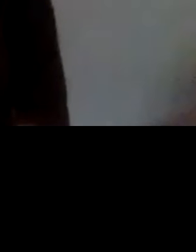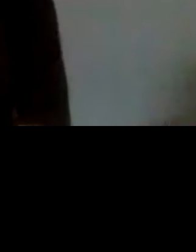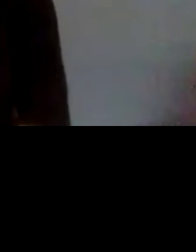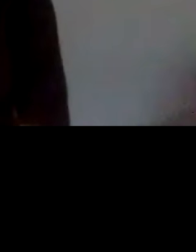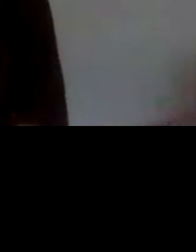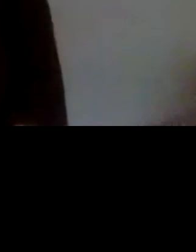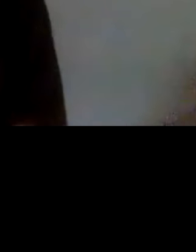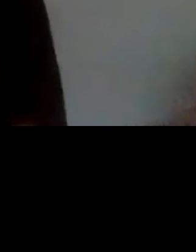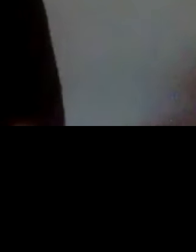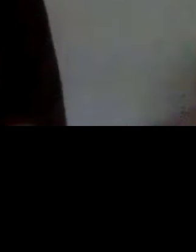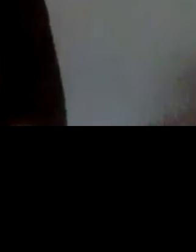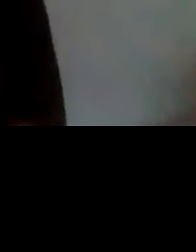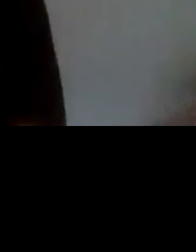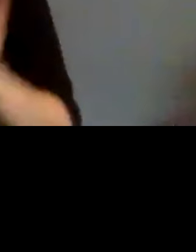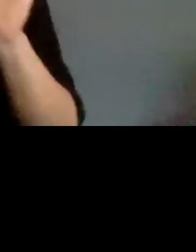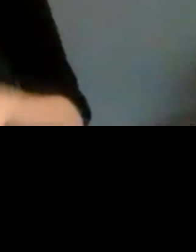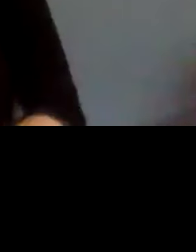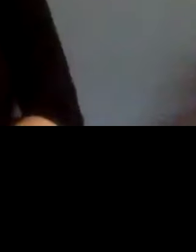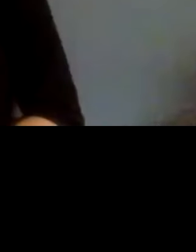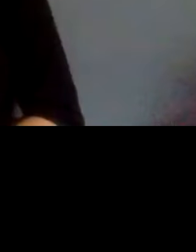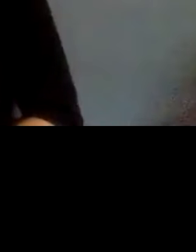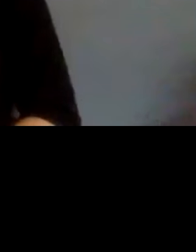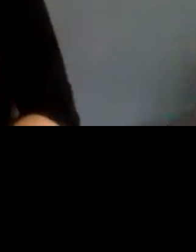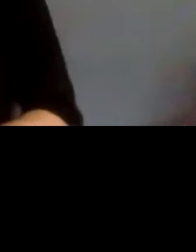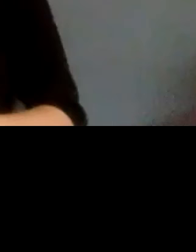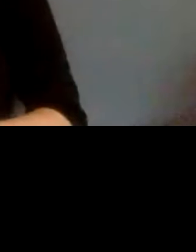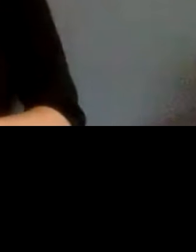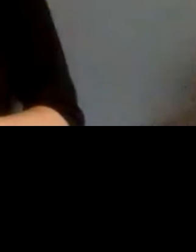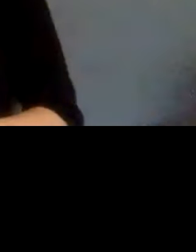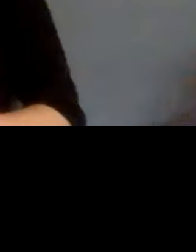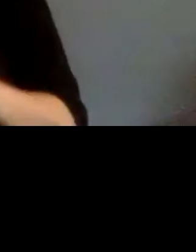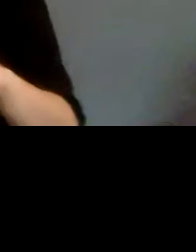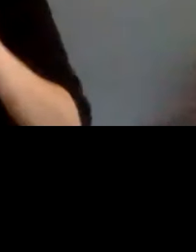Excellent presentation. And I'm glad you're willing to answer questions later.